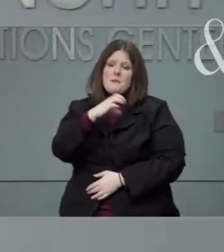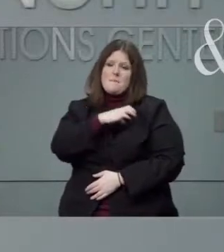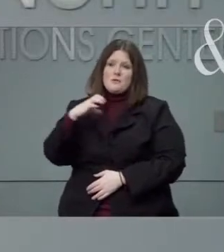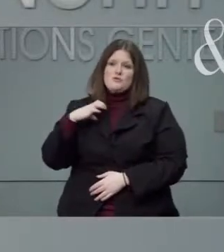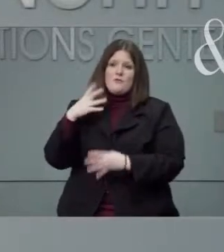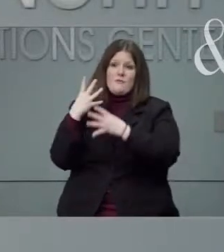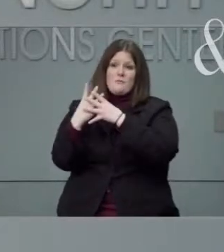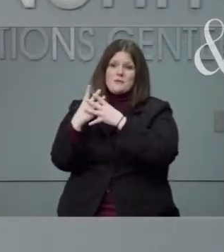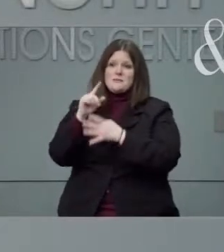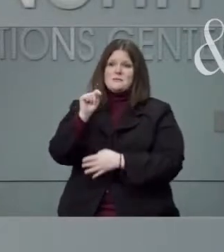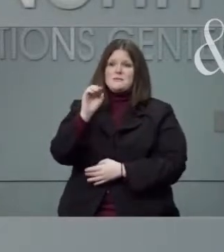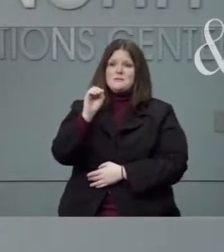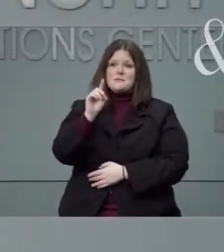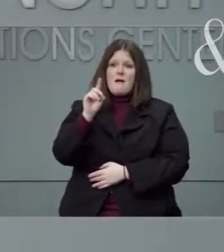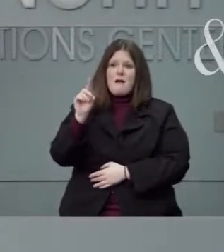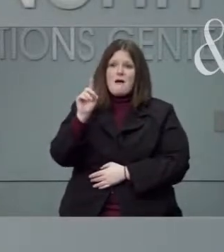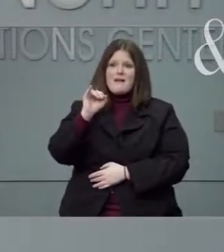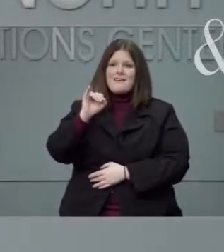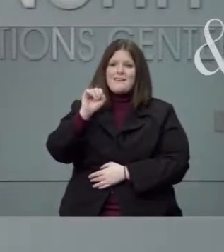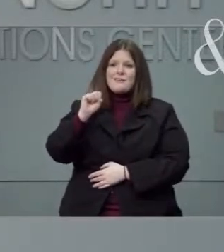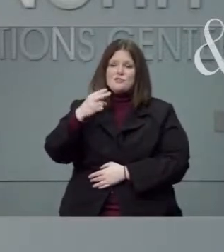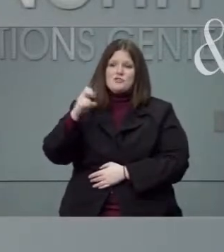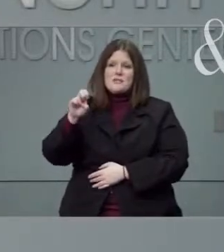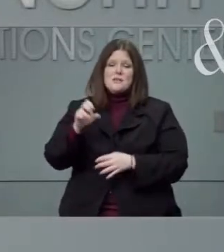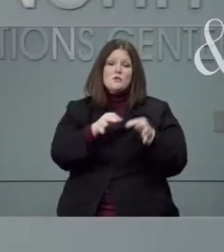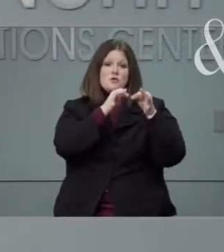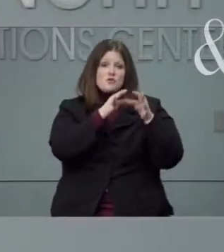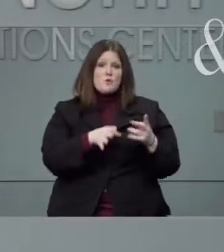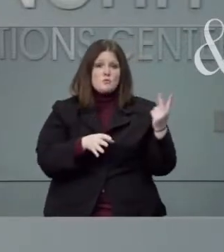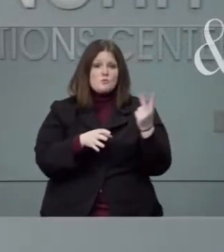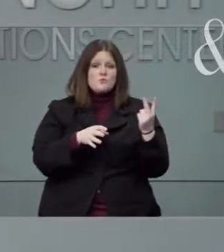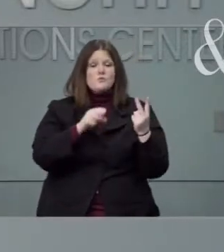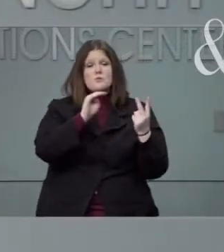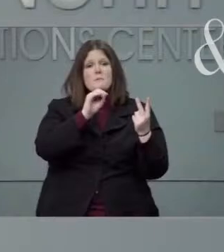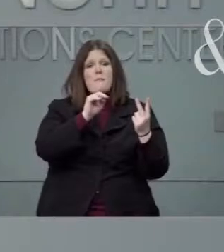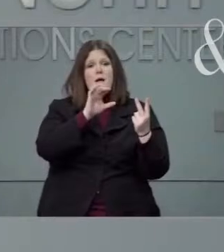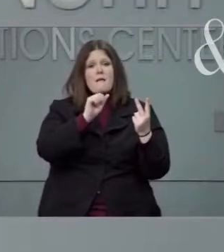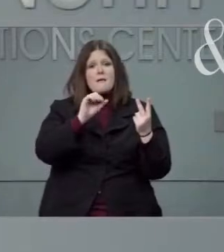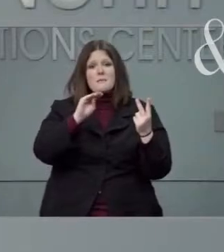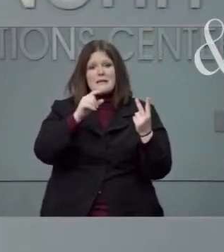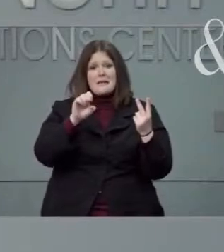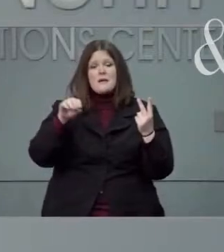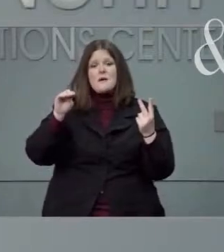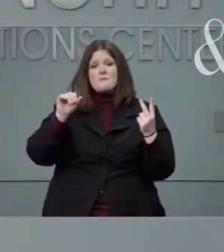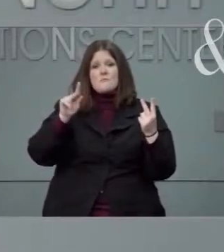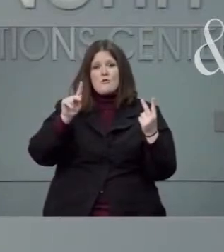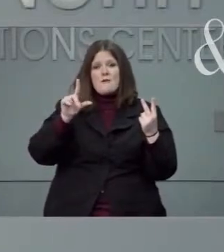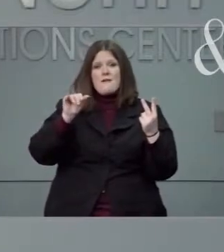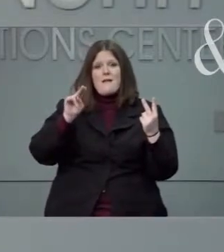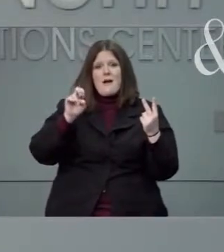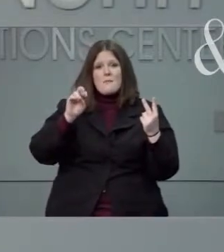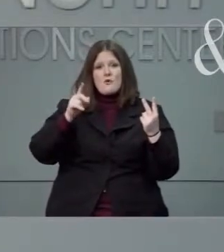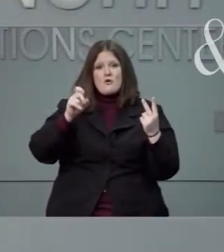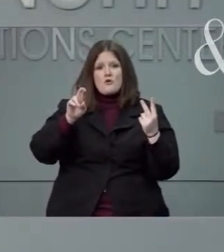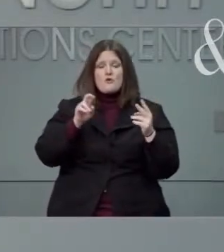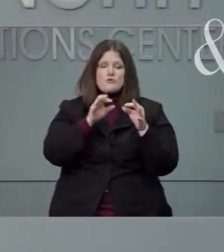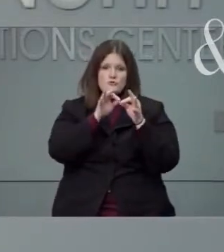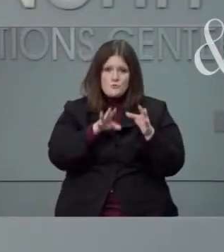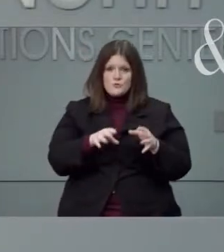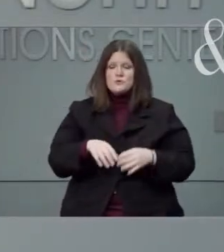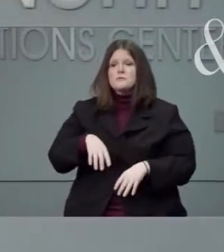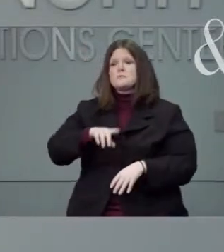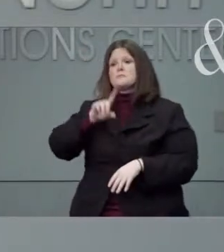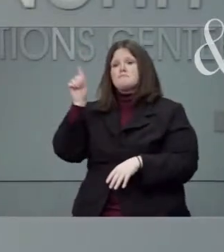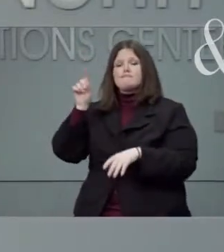Ishii. Monica McGee and Mark Lineberger are our sign language interpreters. And behind the scenes, Jackie